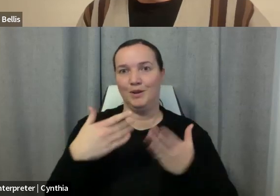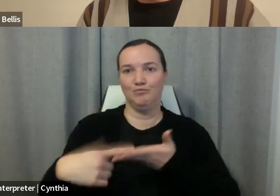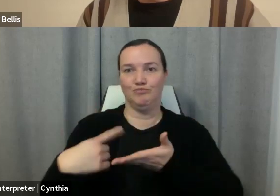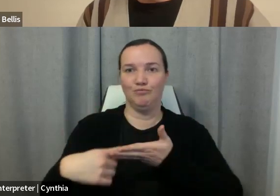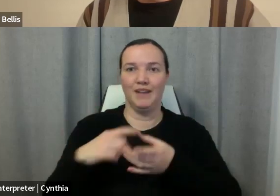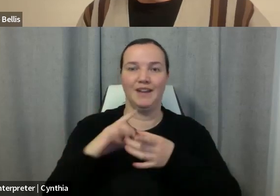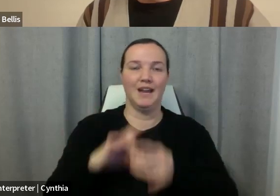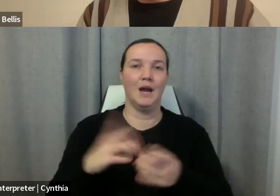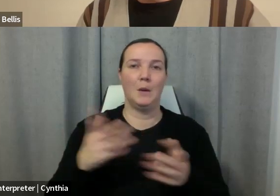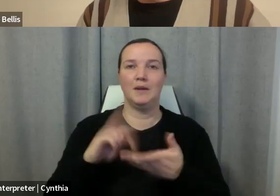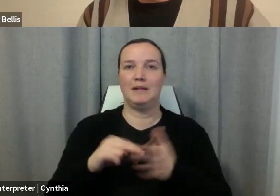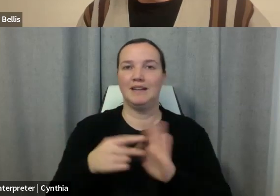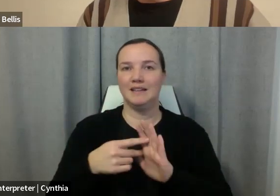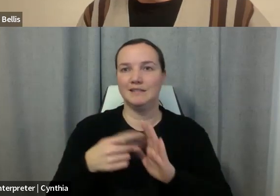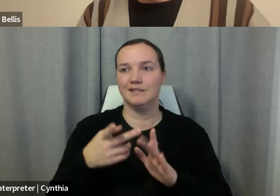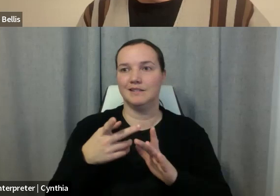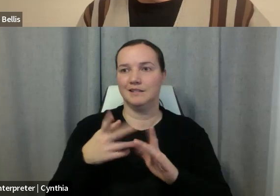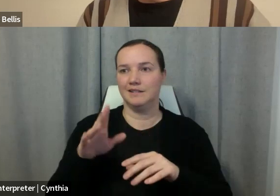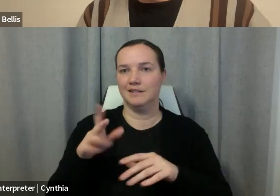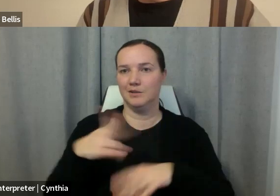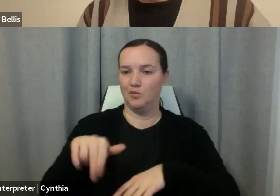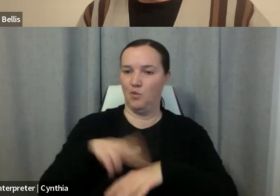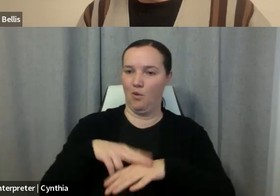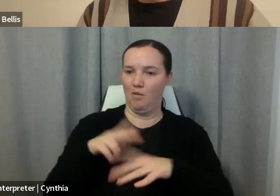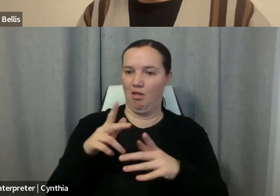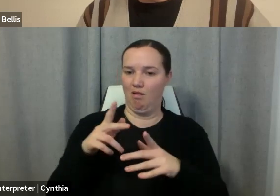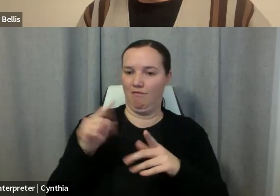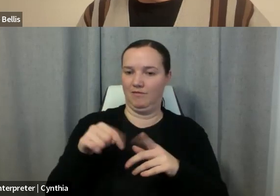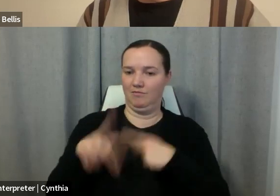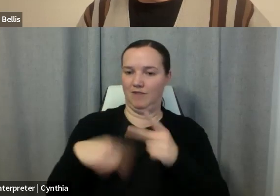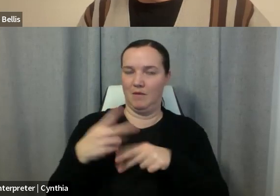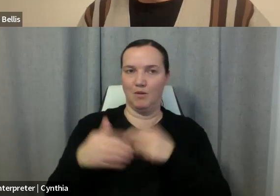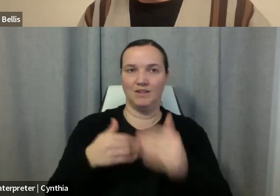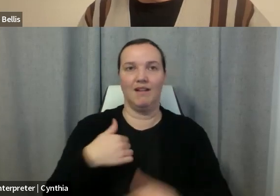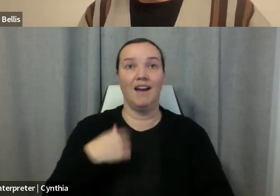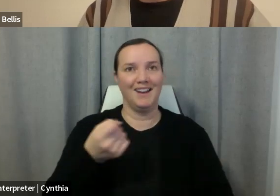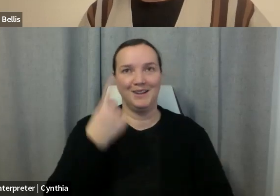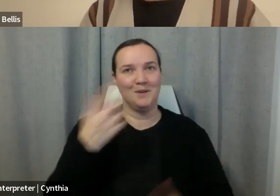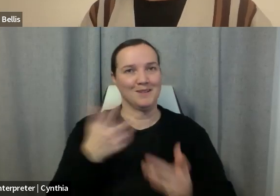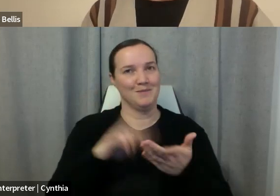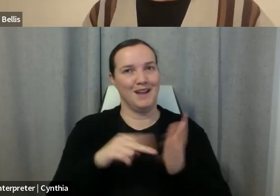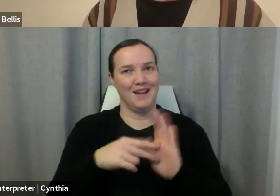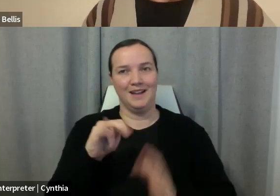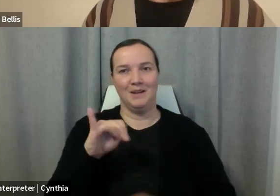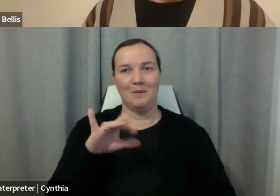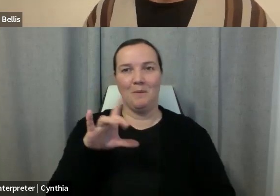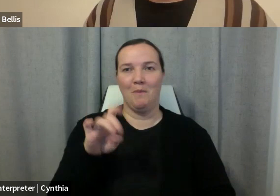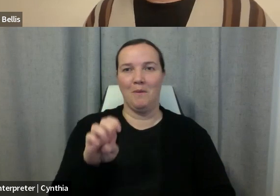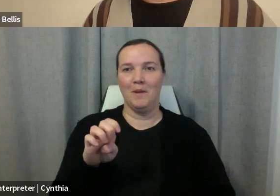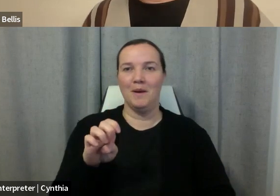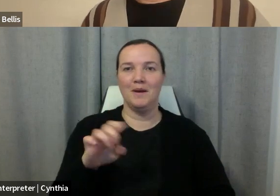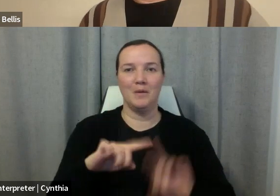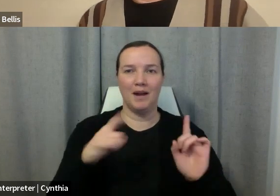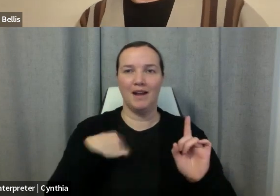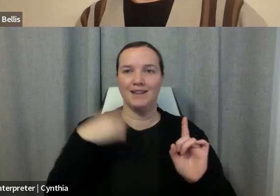what it means to normalize, but I'm hearing, and I understood actually what was meant, Nicole, but I see Valerie